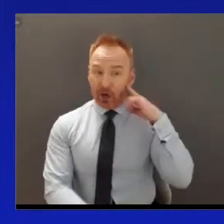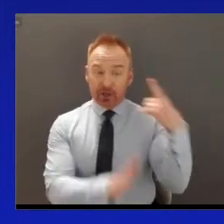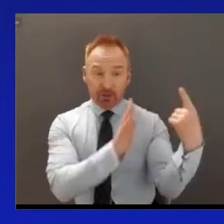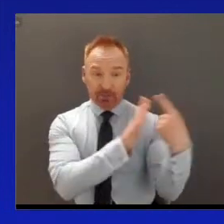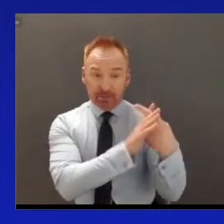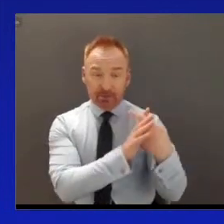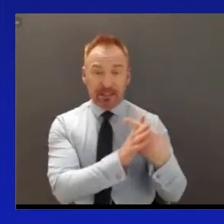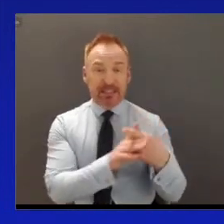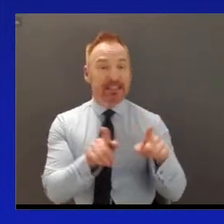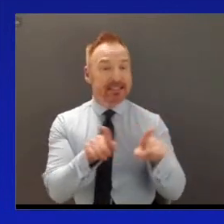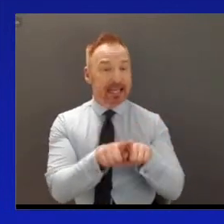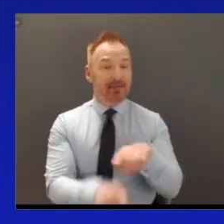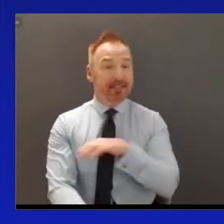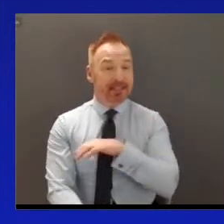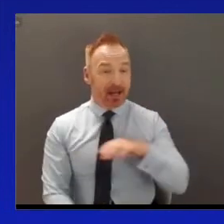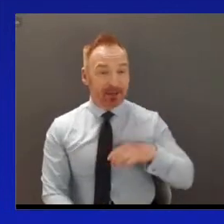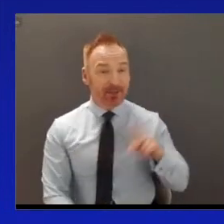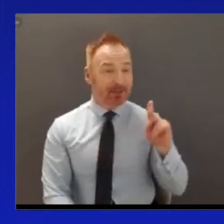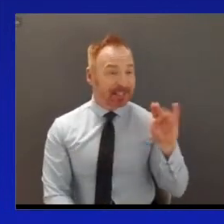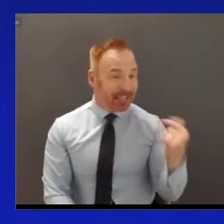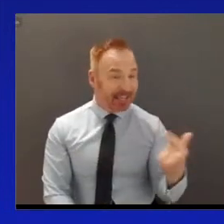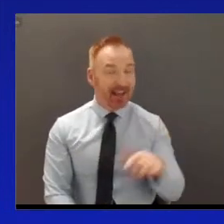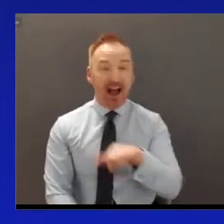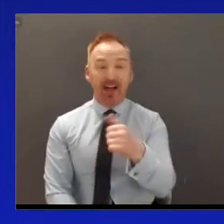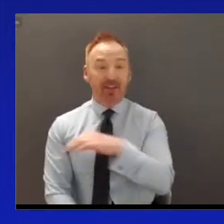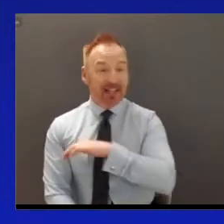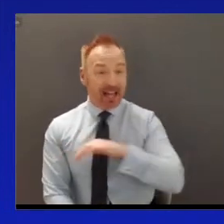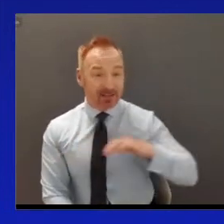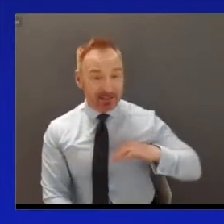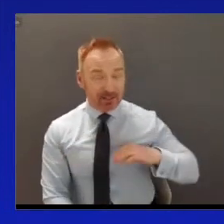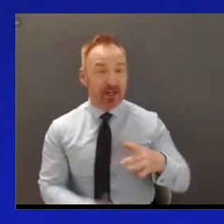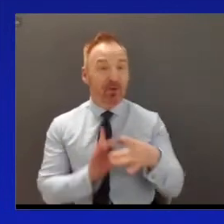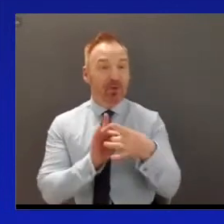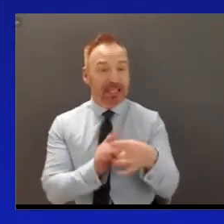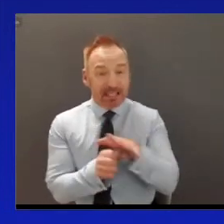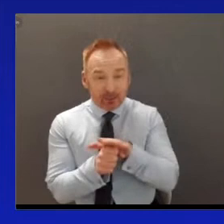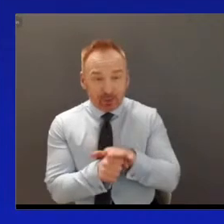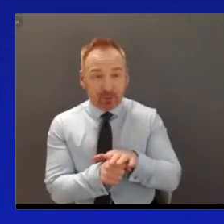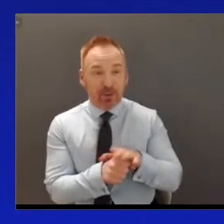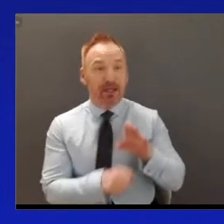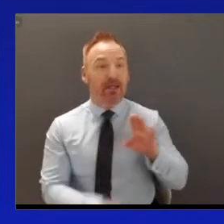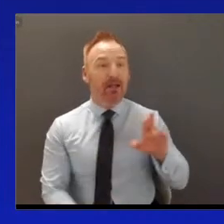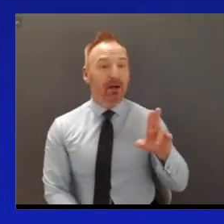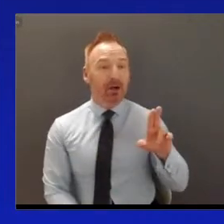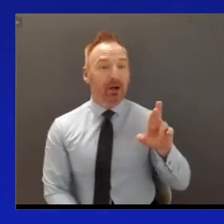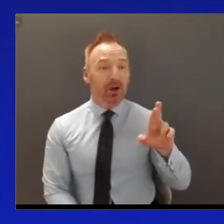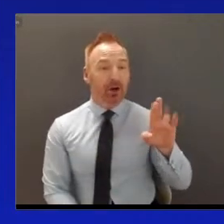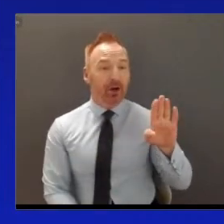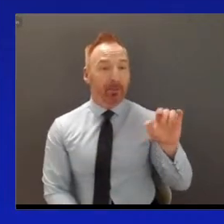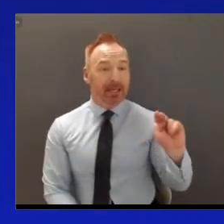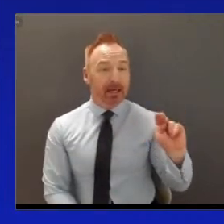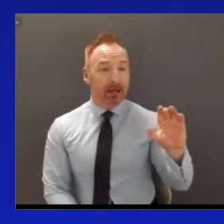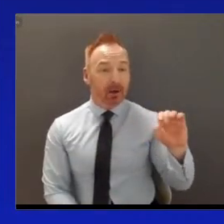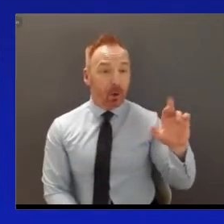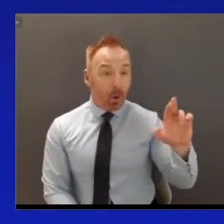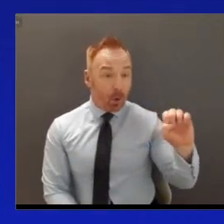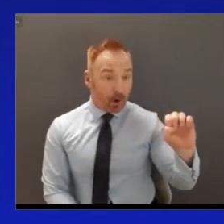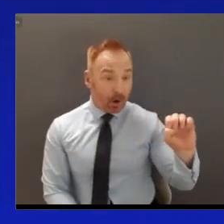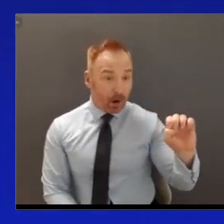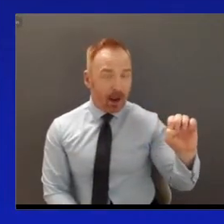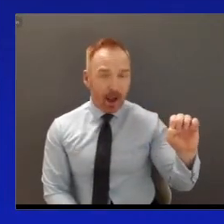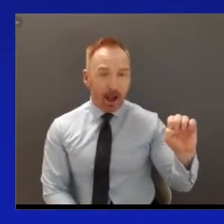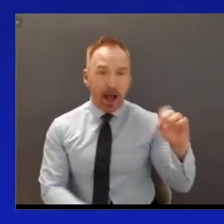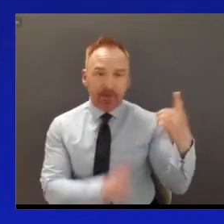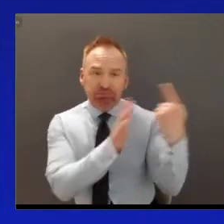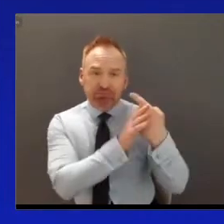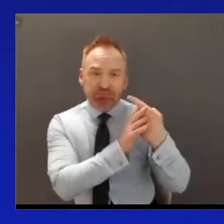Councillor Leeper and Councillor Menard would tell me the same thing about the urban core. So we'll look at that. But I want to just reiterate the advantage of the